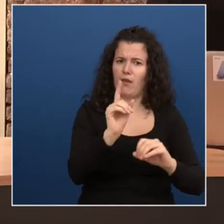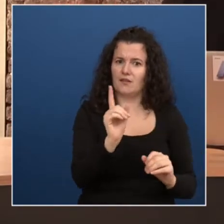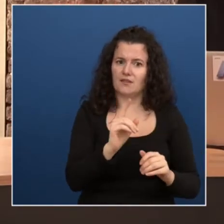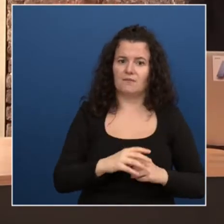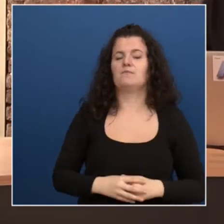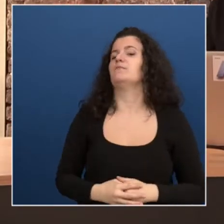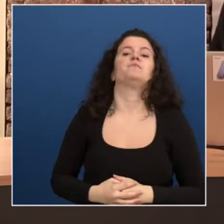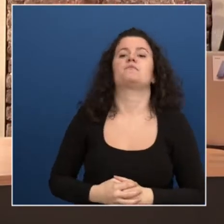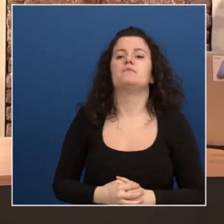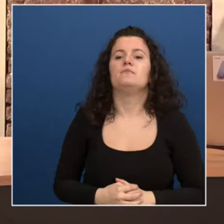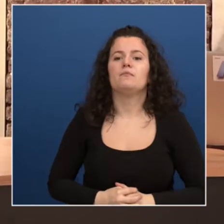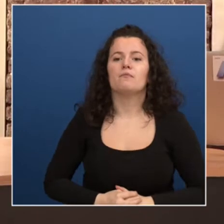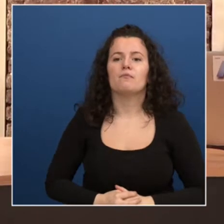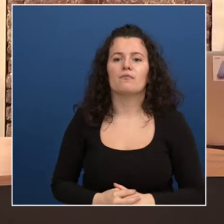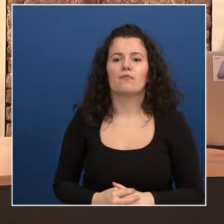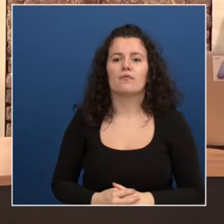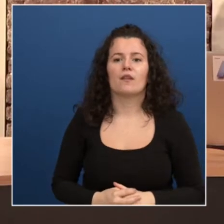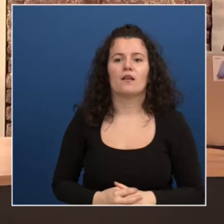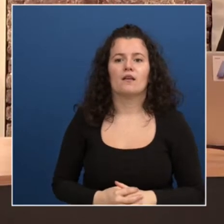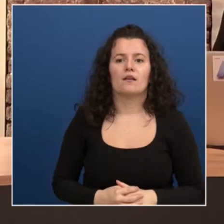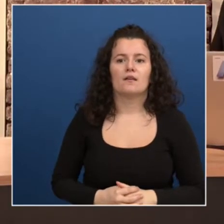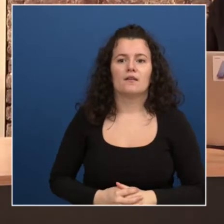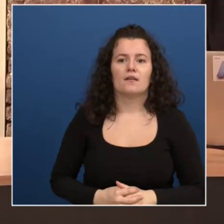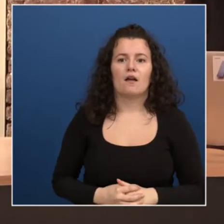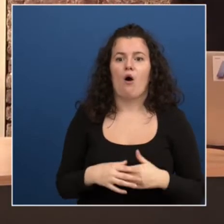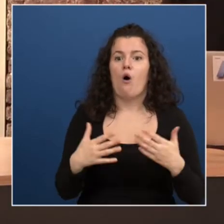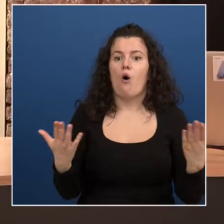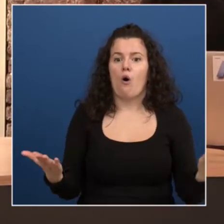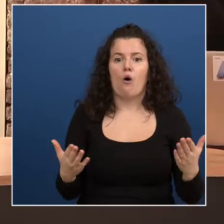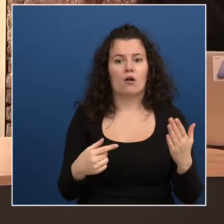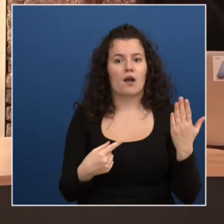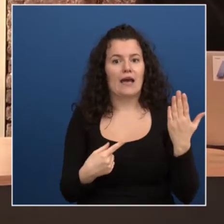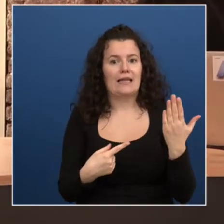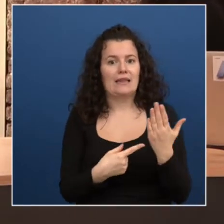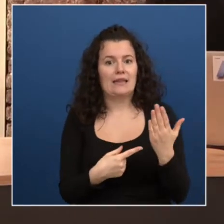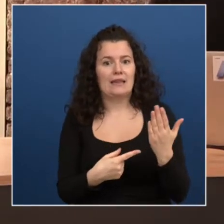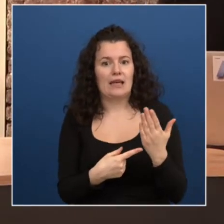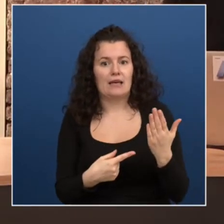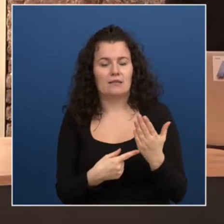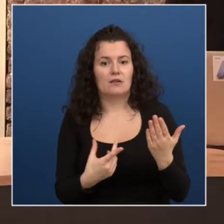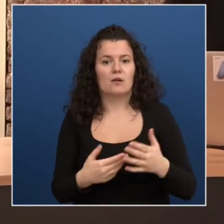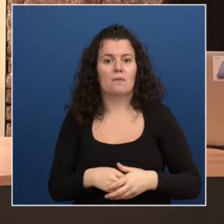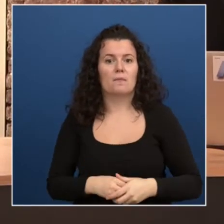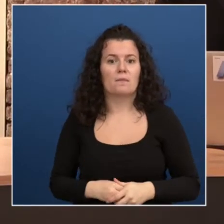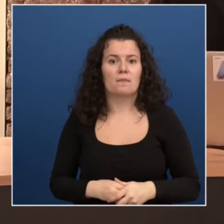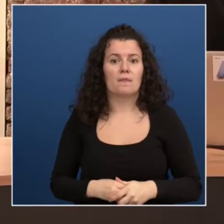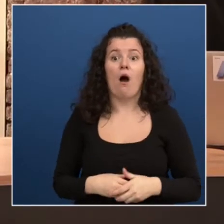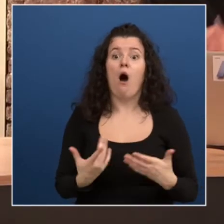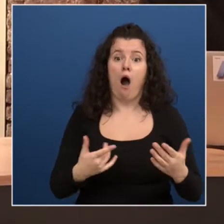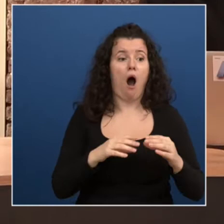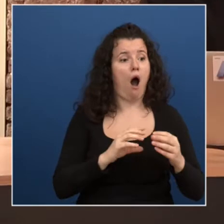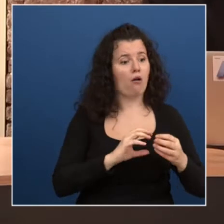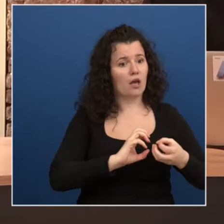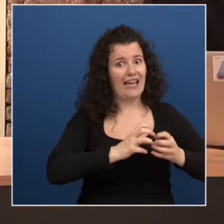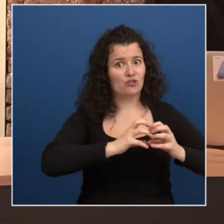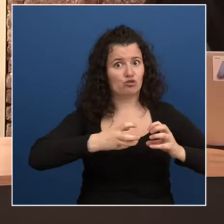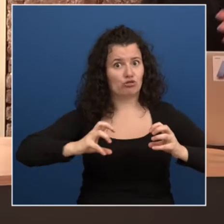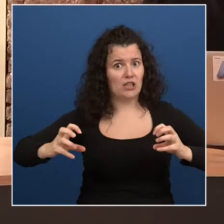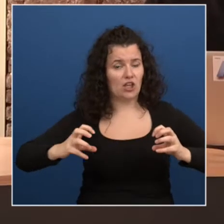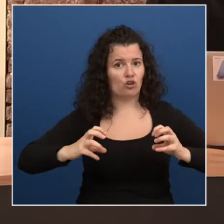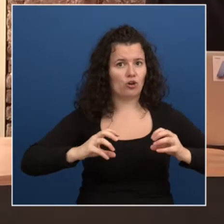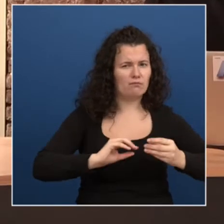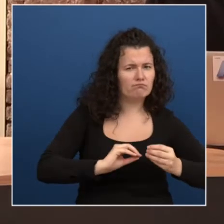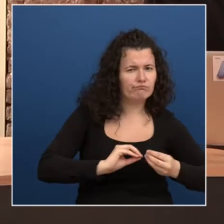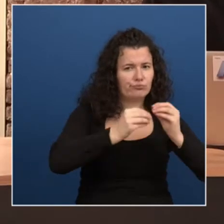Why? I think there are a lot of people in between, but we are not talking about it. You are an engineer or you are spiritual.